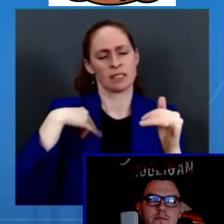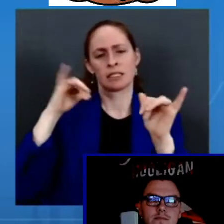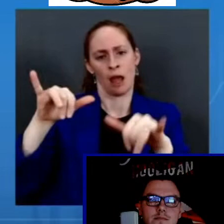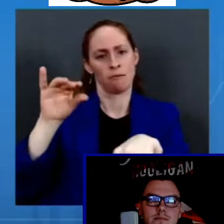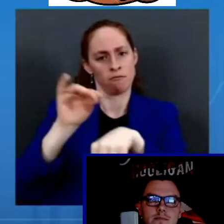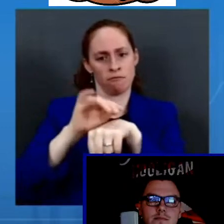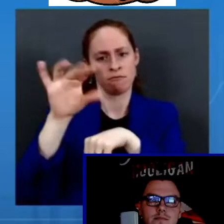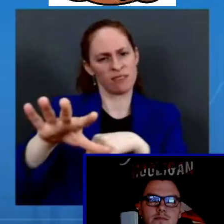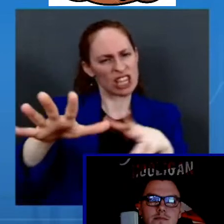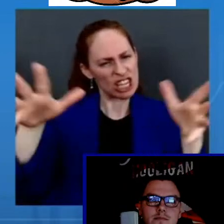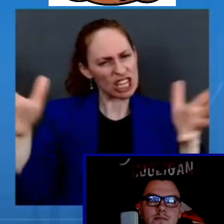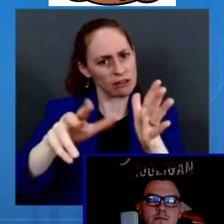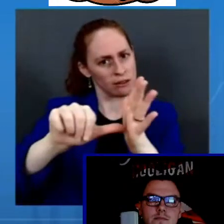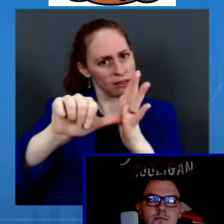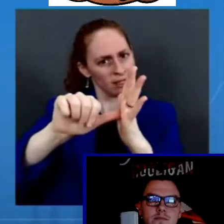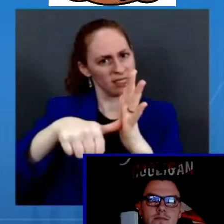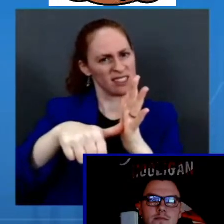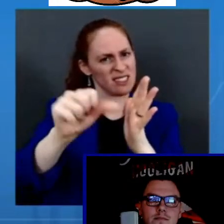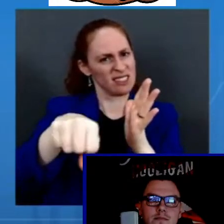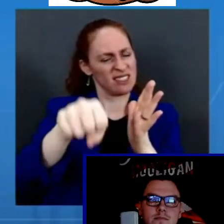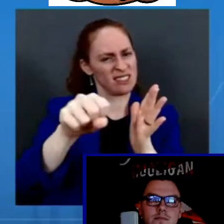Let's go to Jeff Zeleny at CNN.